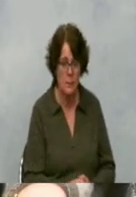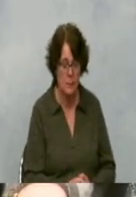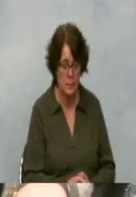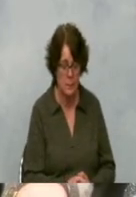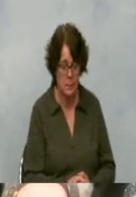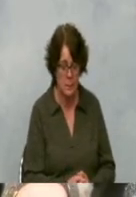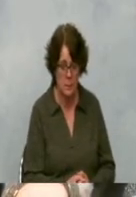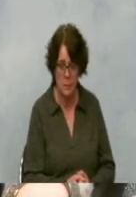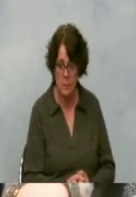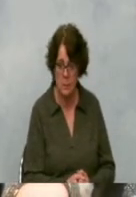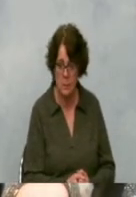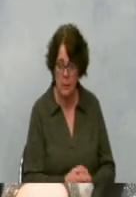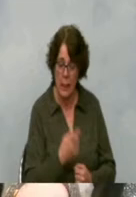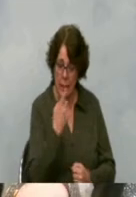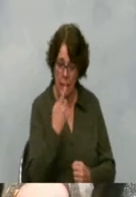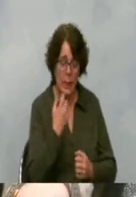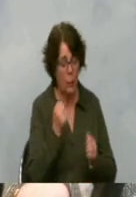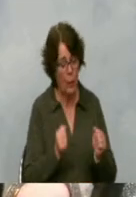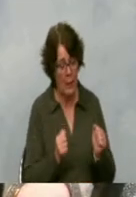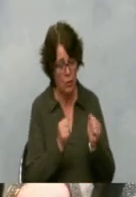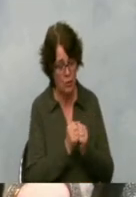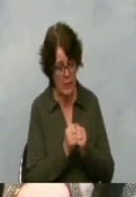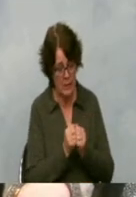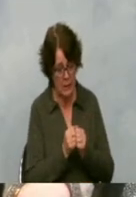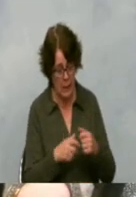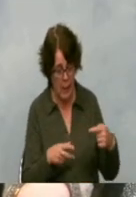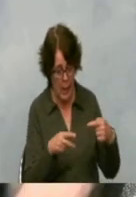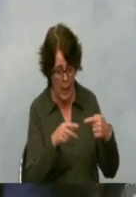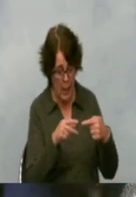Kate, can we agree item